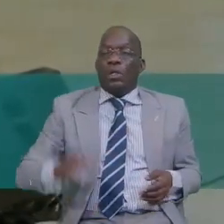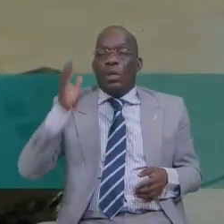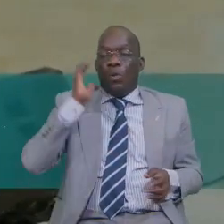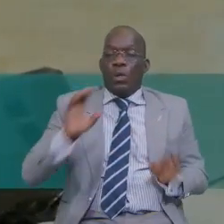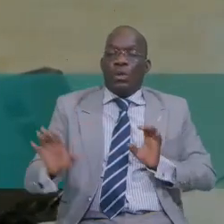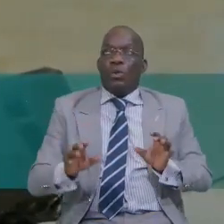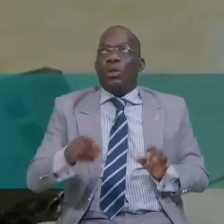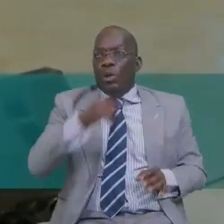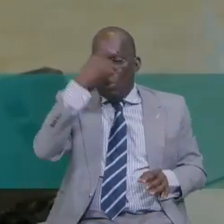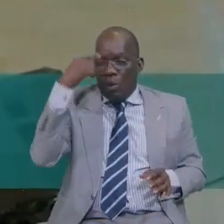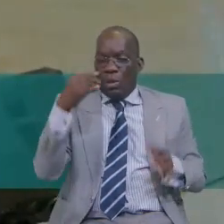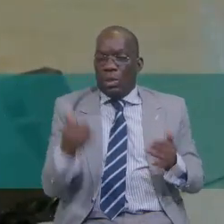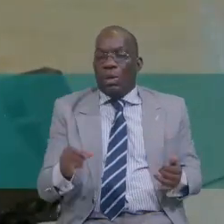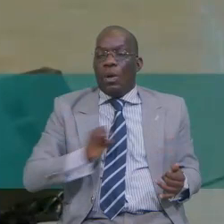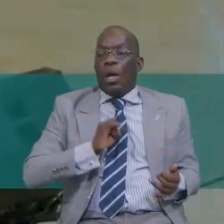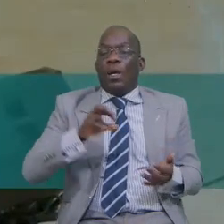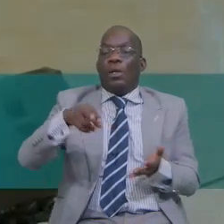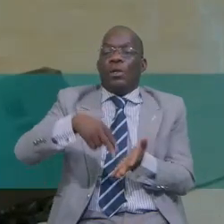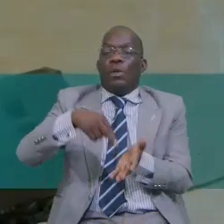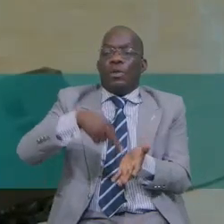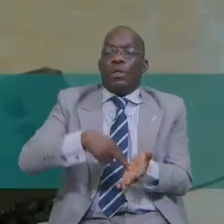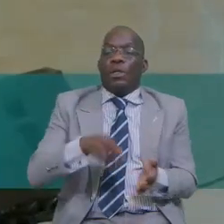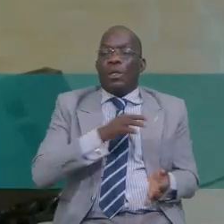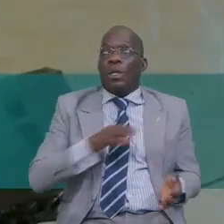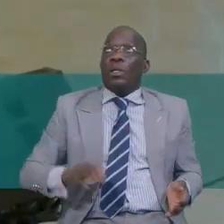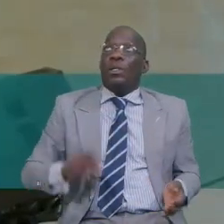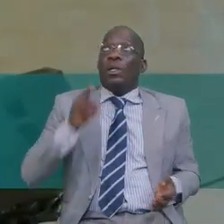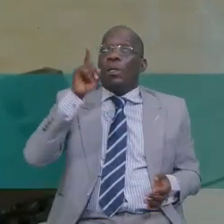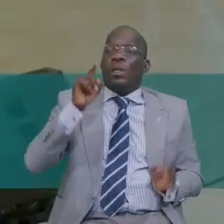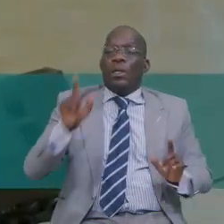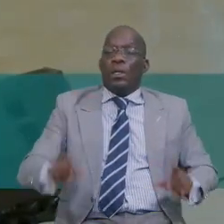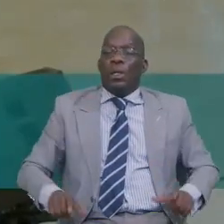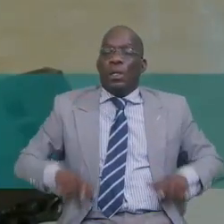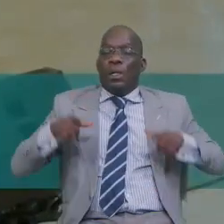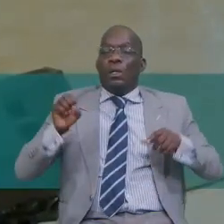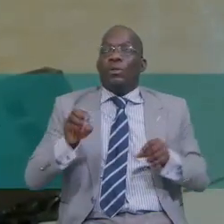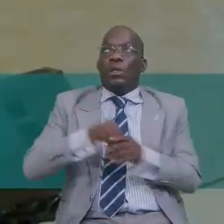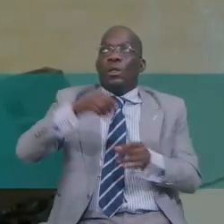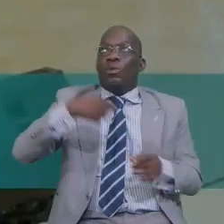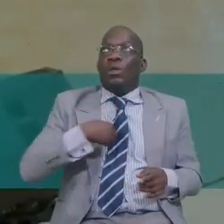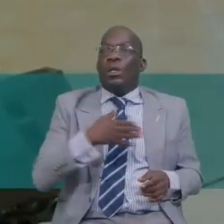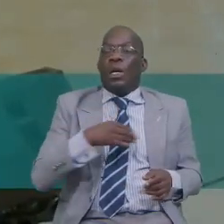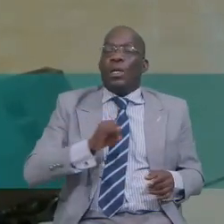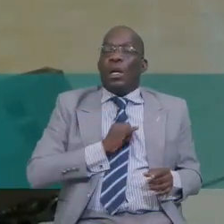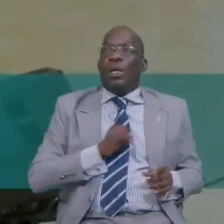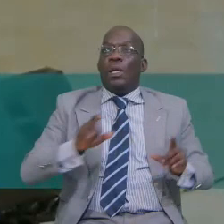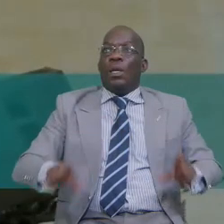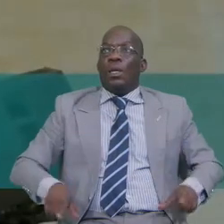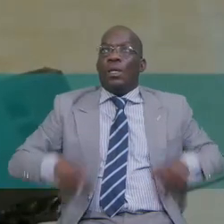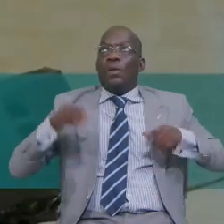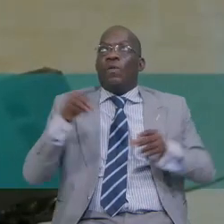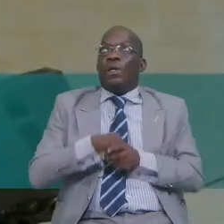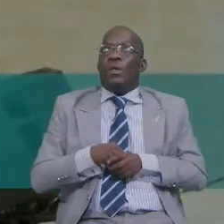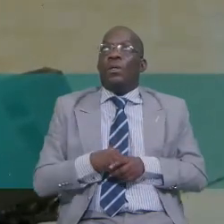represent Christ, he lives in me and I live in him. It's by the